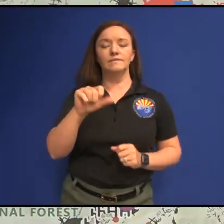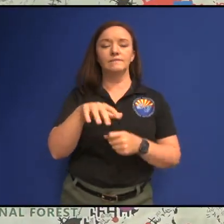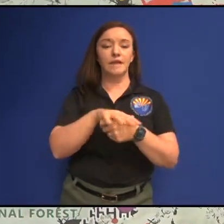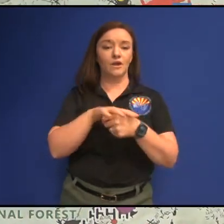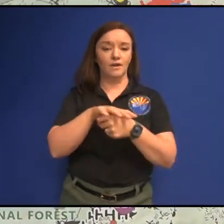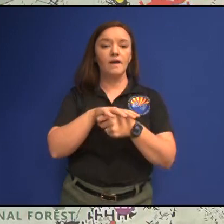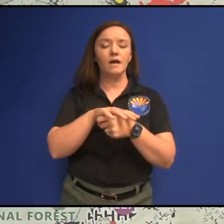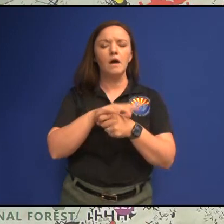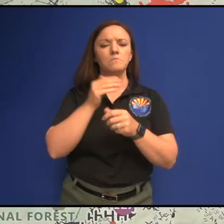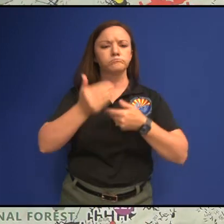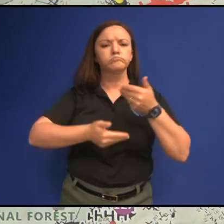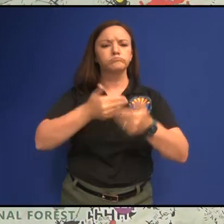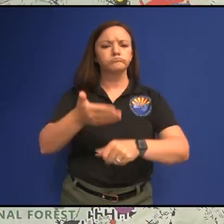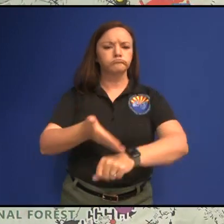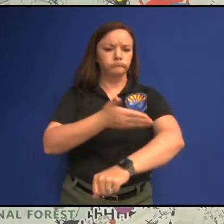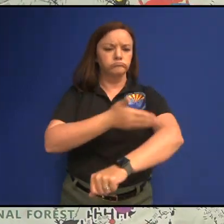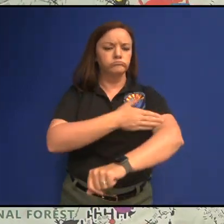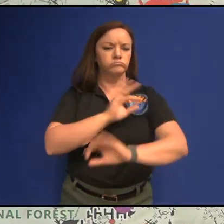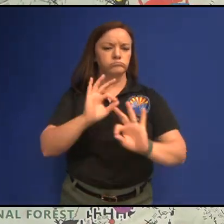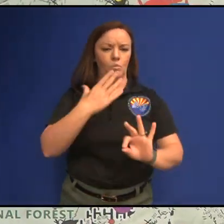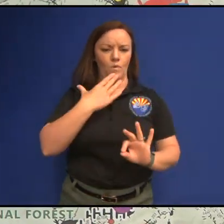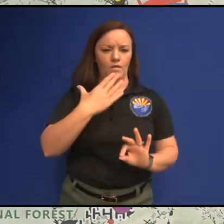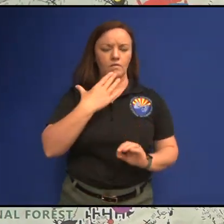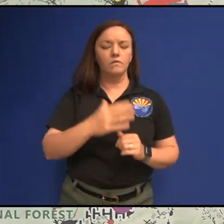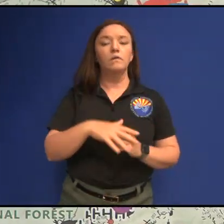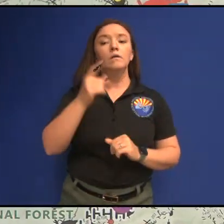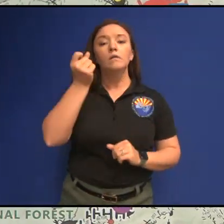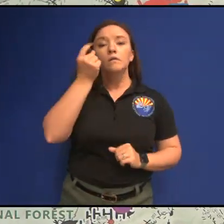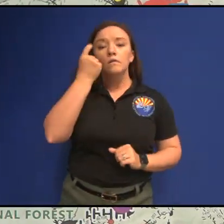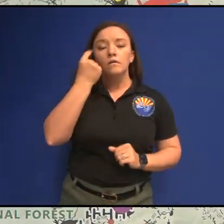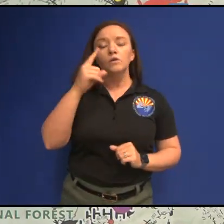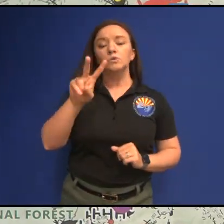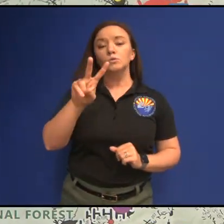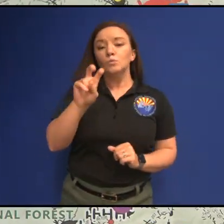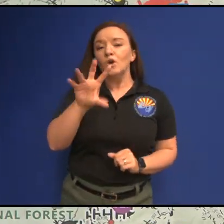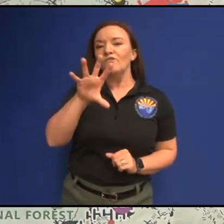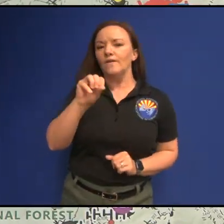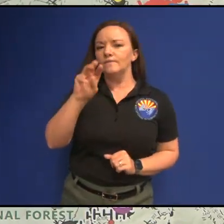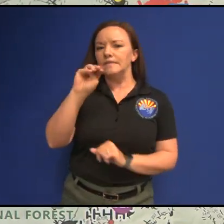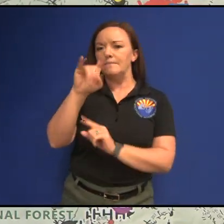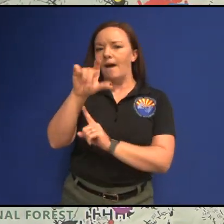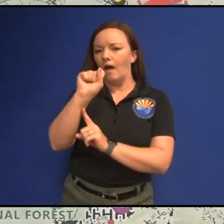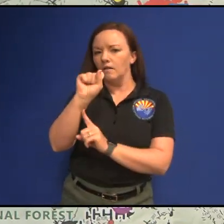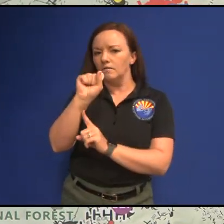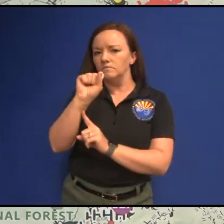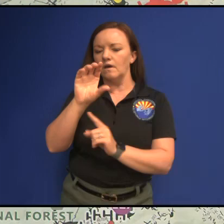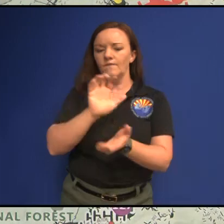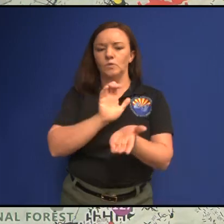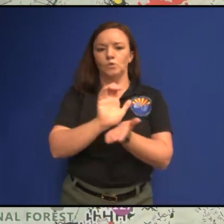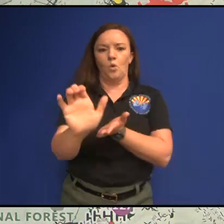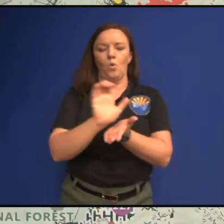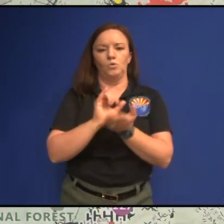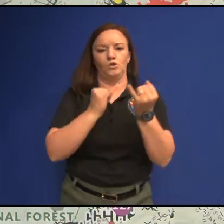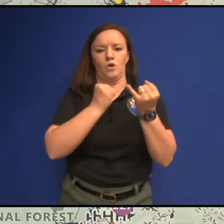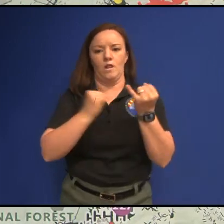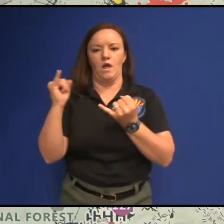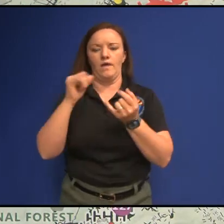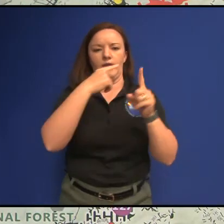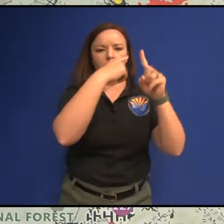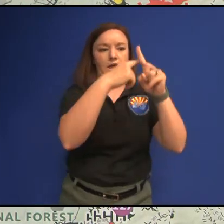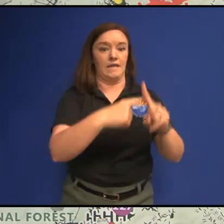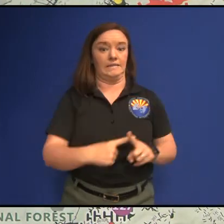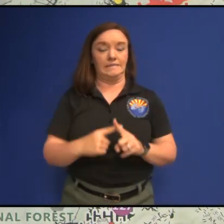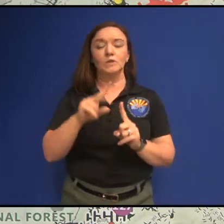been going well. There's over 250 miles of dozer line out on this fire that is going to have to be repaired over the